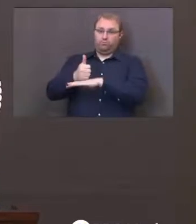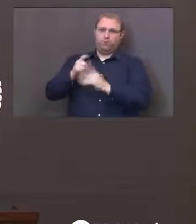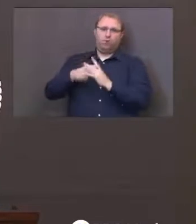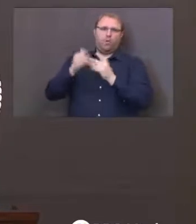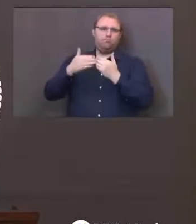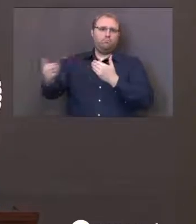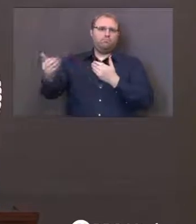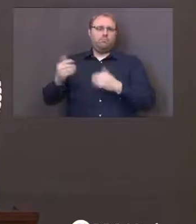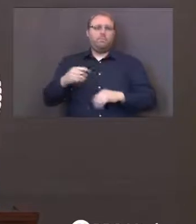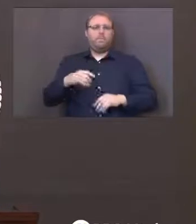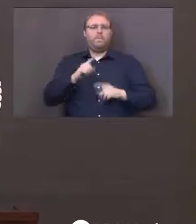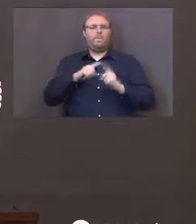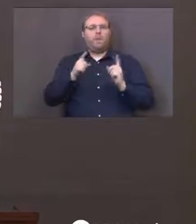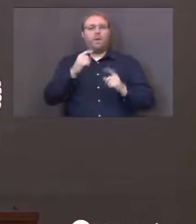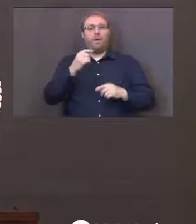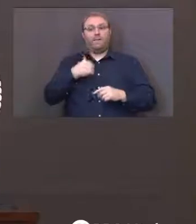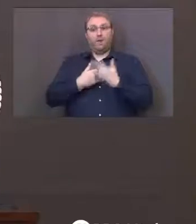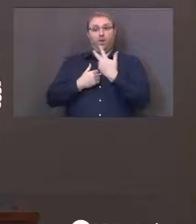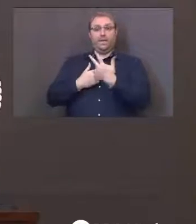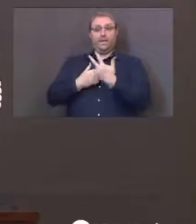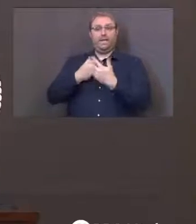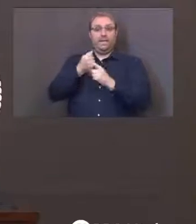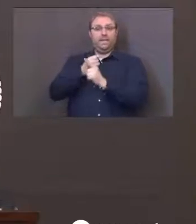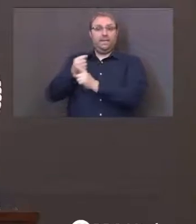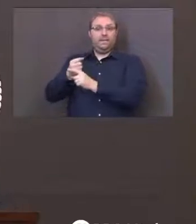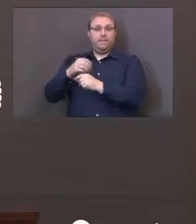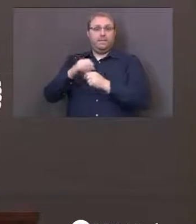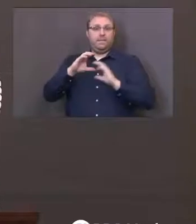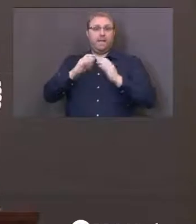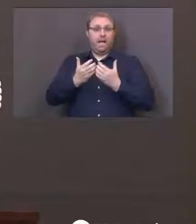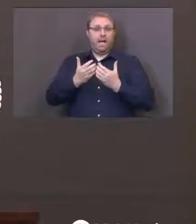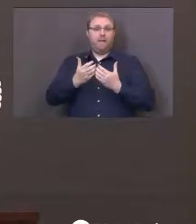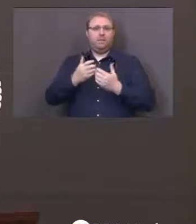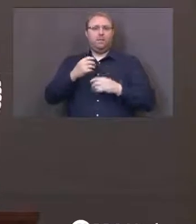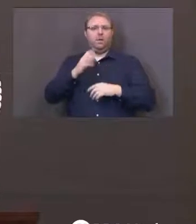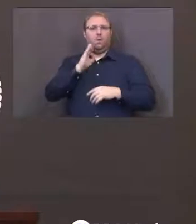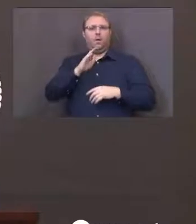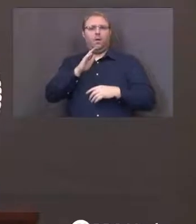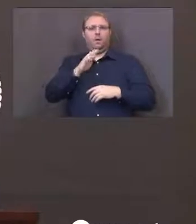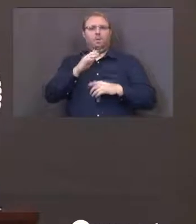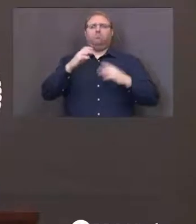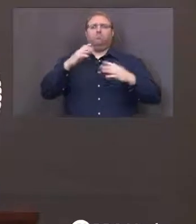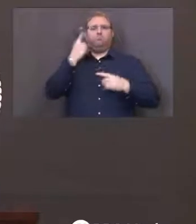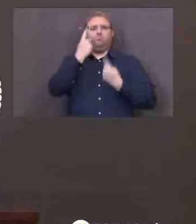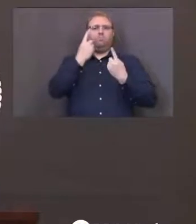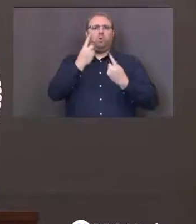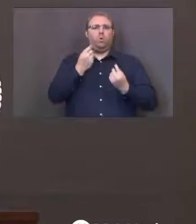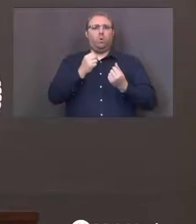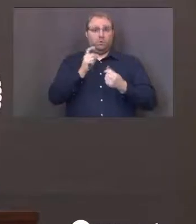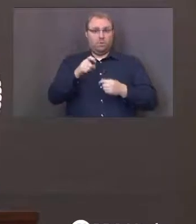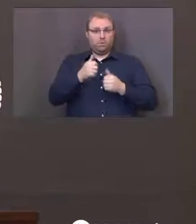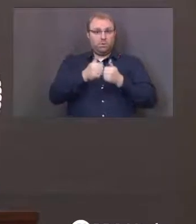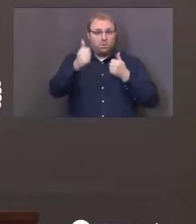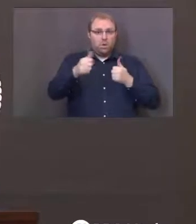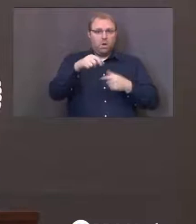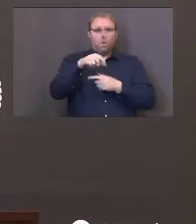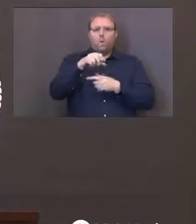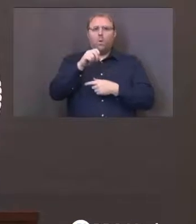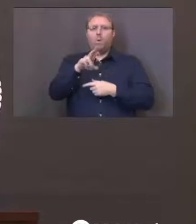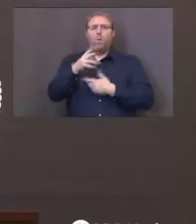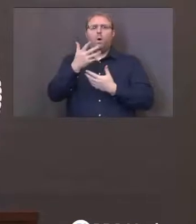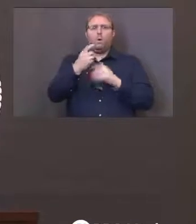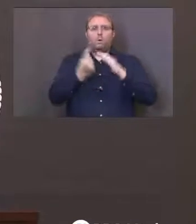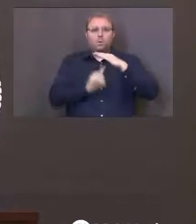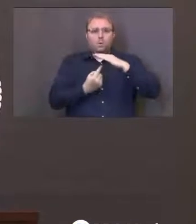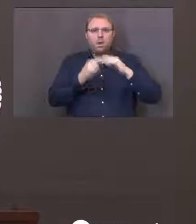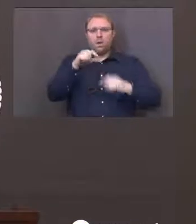will trigger, if you had 3 infections, for example, in the class, it'll trigger a review of what do we do to quarantine. Do we quarantine the class? If